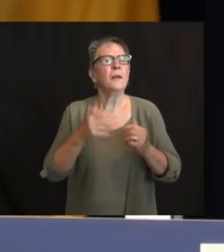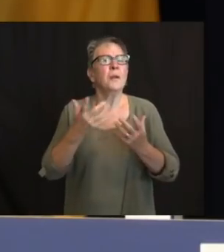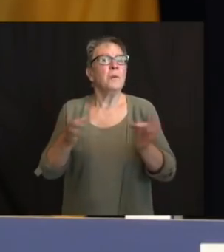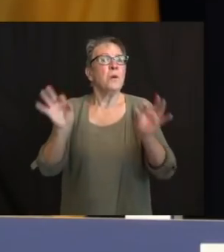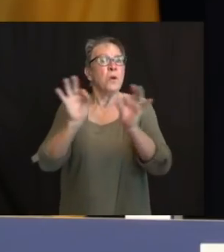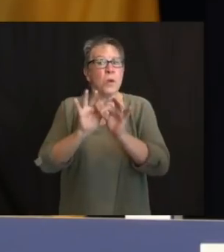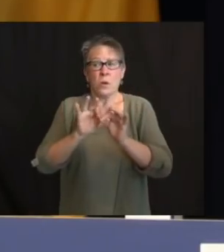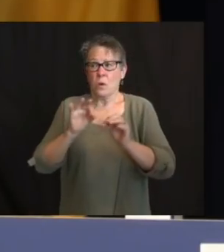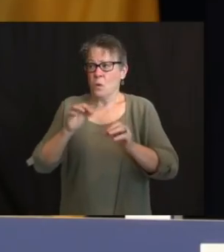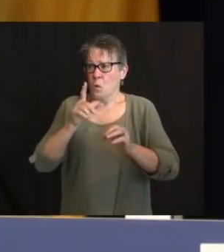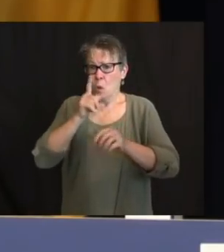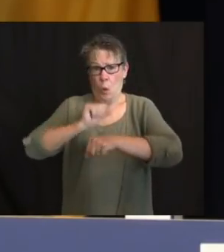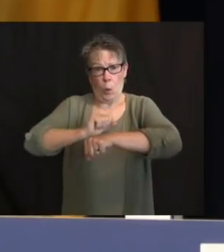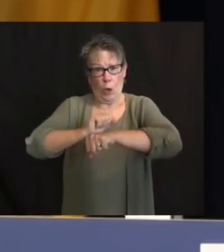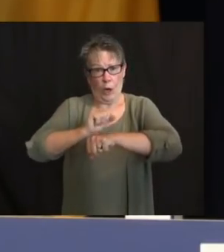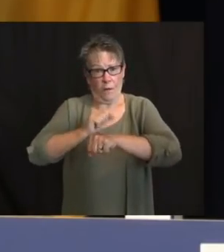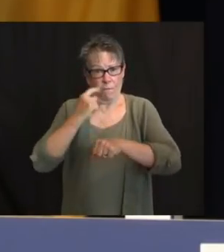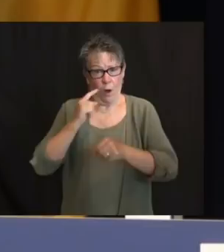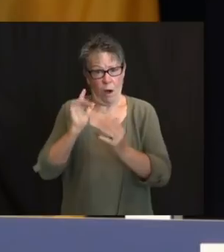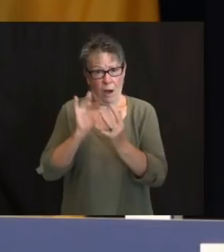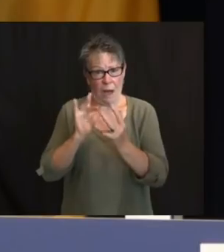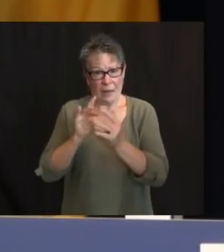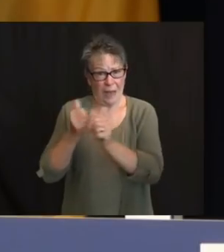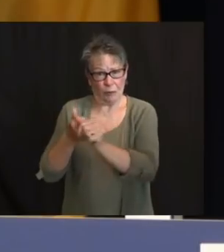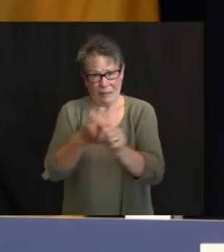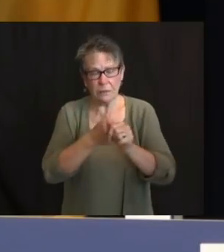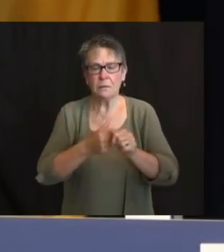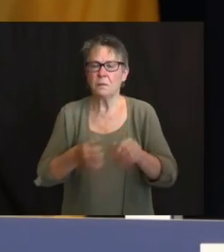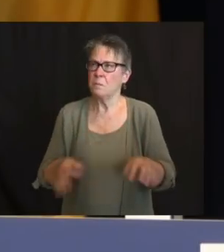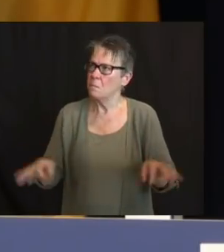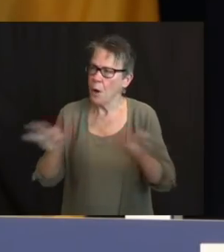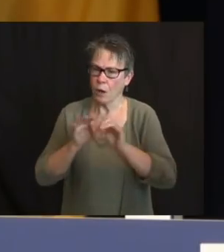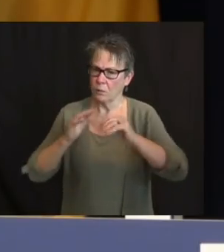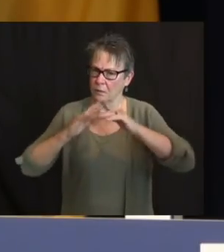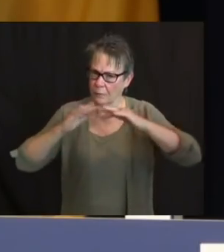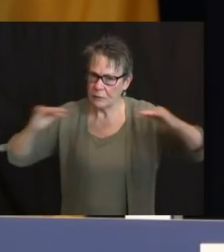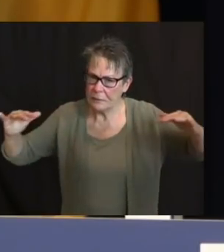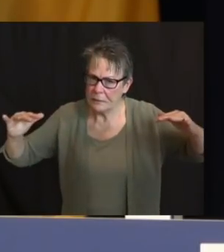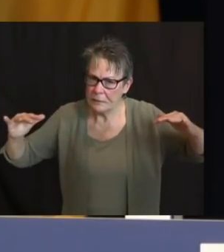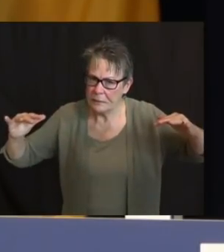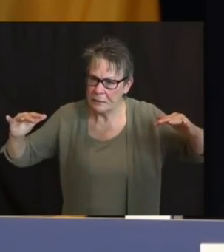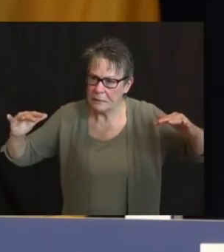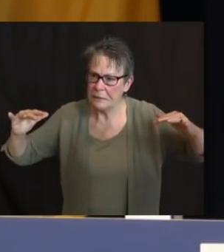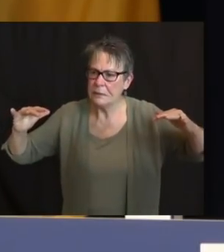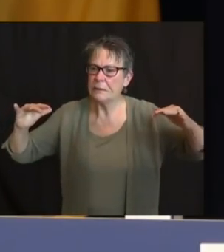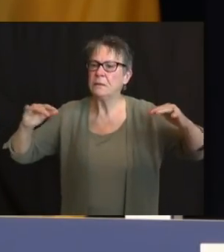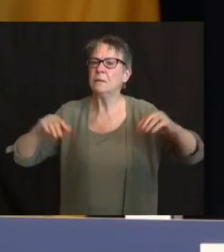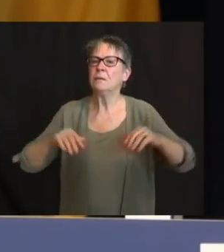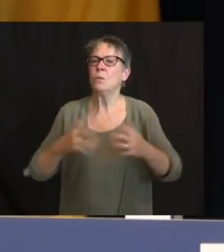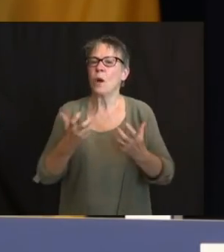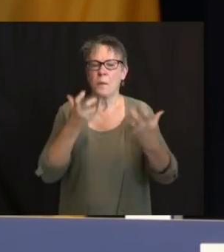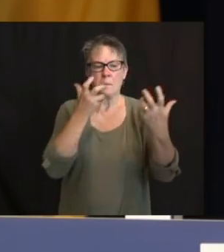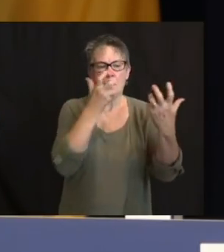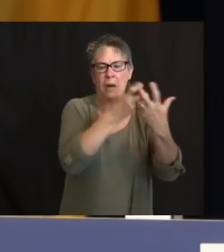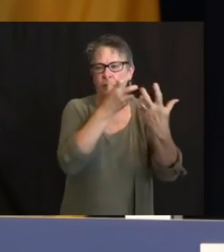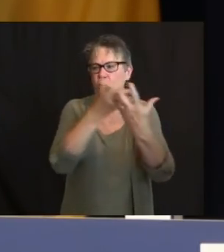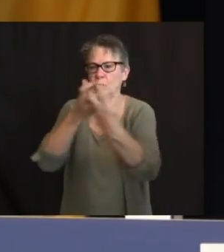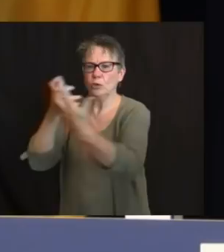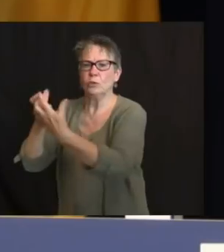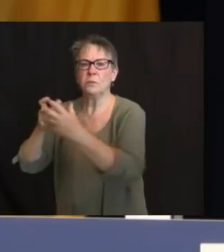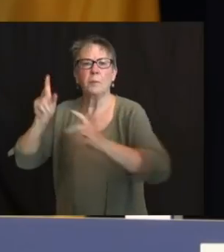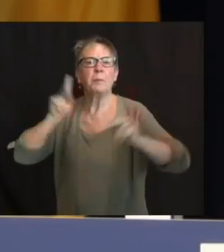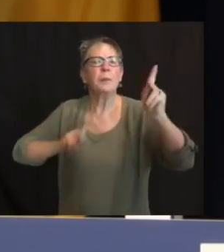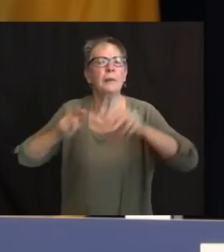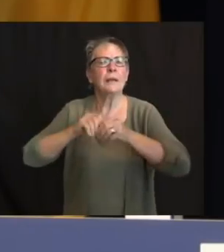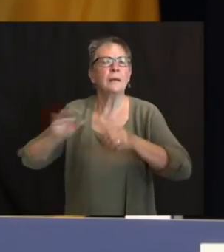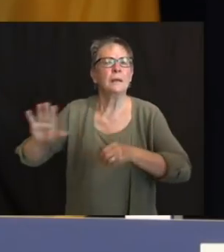And we are working to ensure that we have contact tracing capacity wherever we need it. As the governor